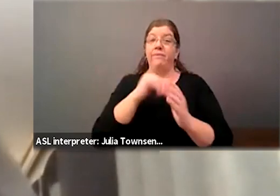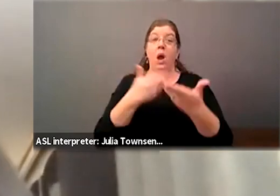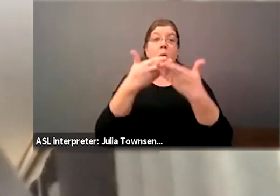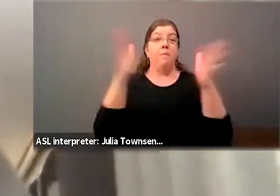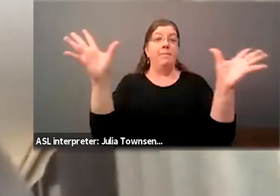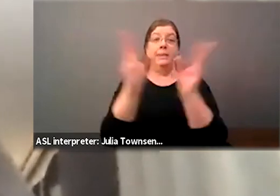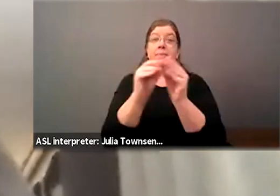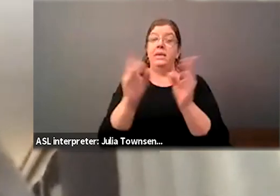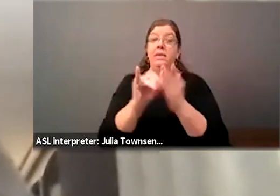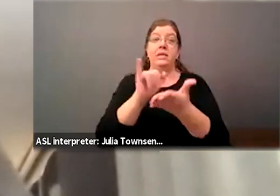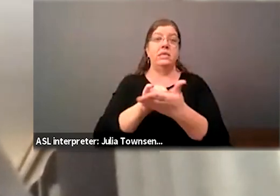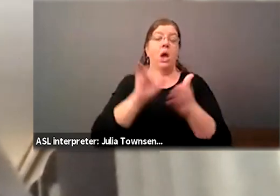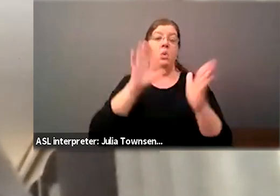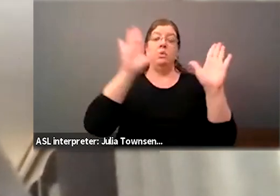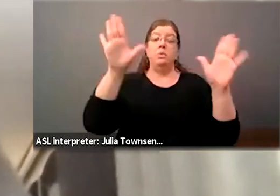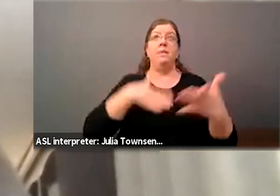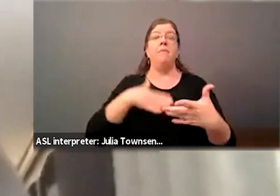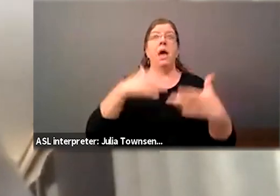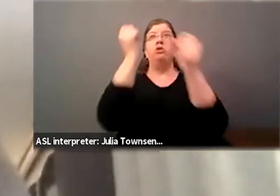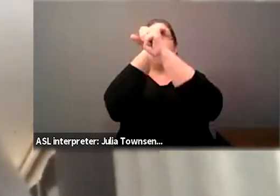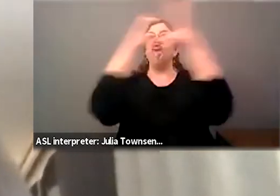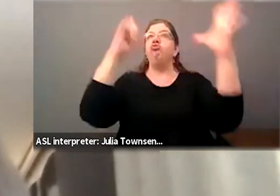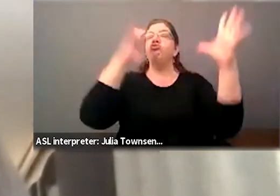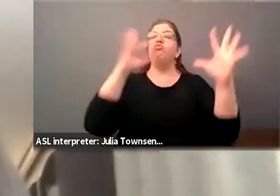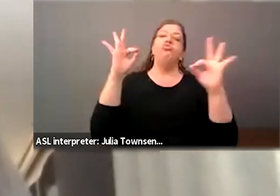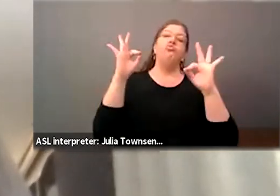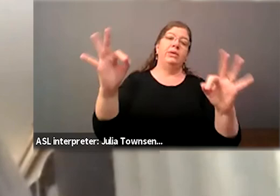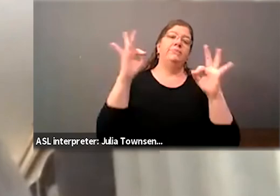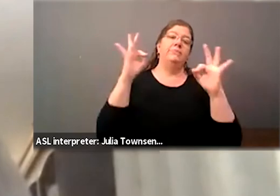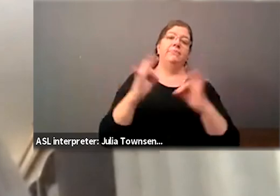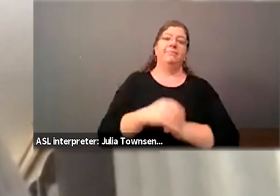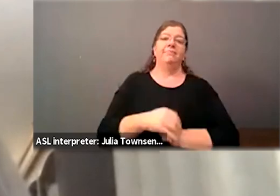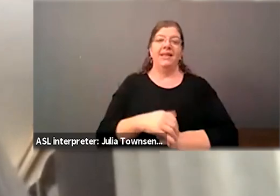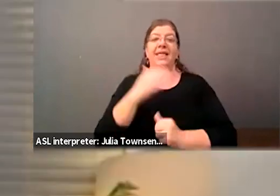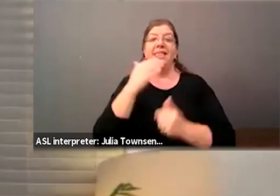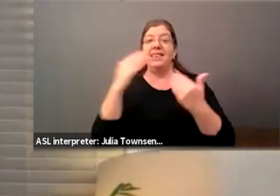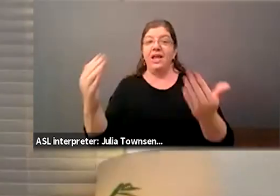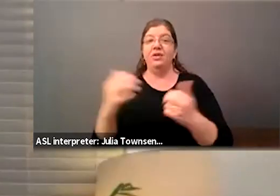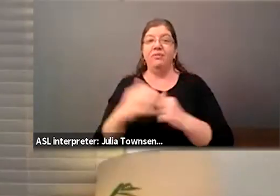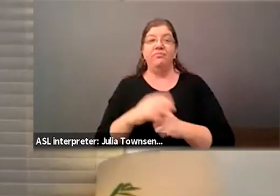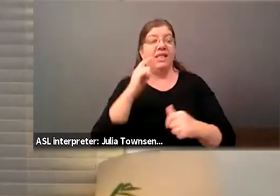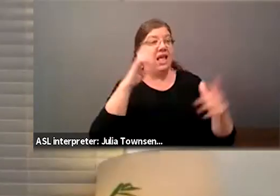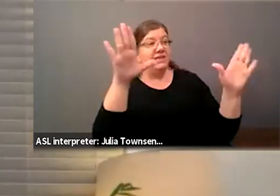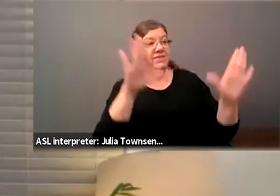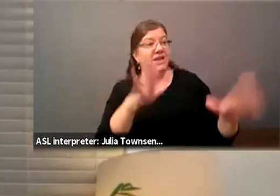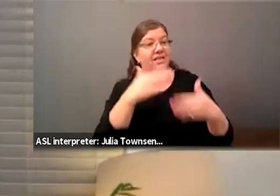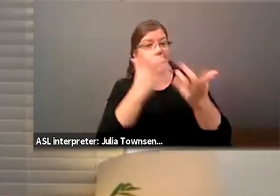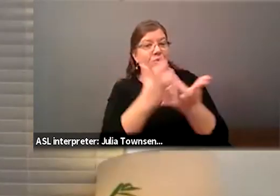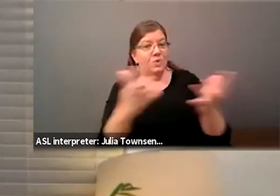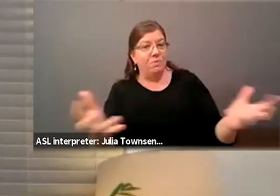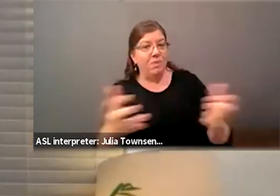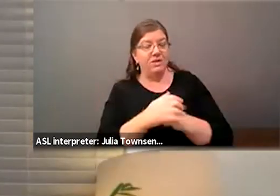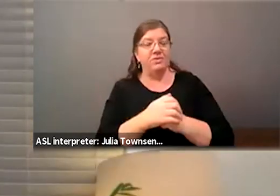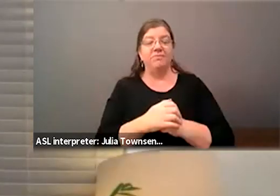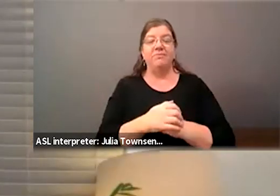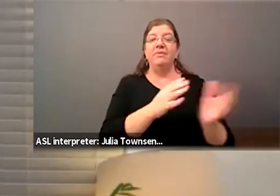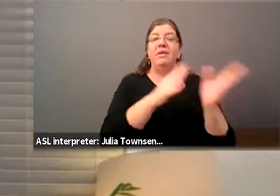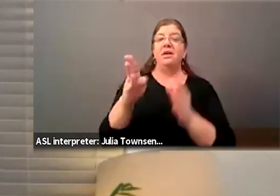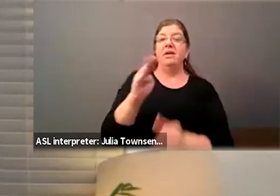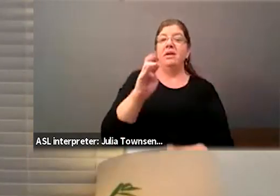meetings that would be my dream so thank you fantastic thank you so much how about you